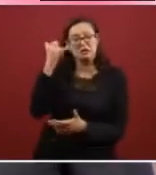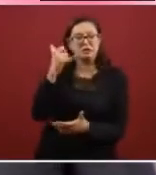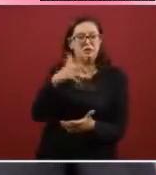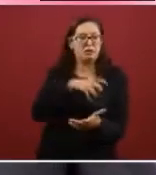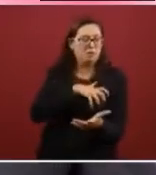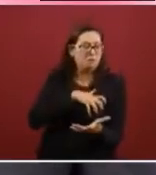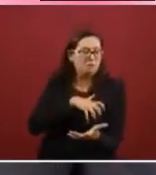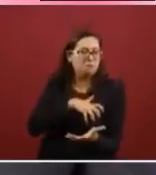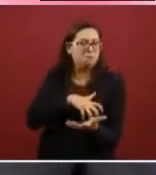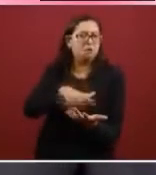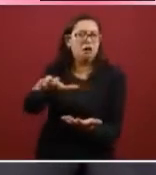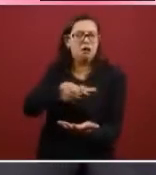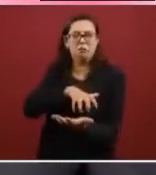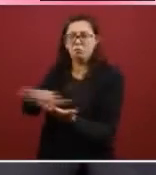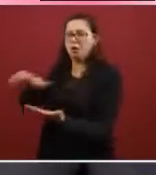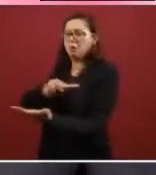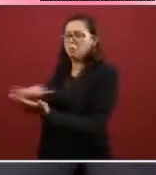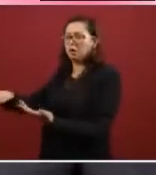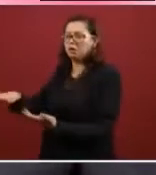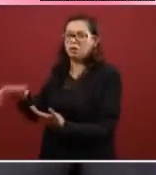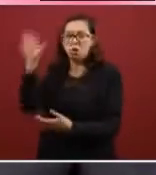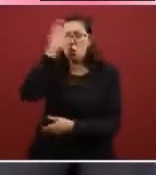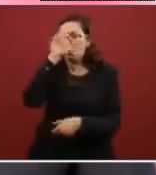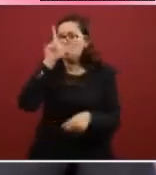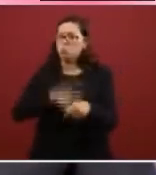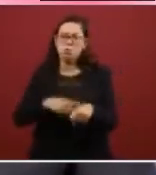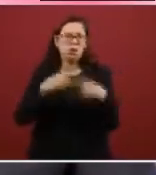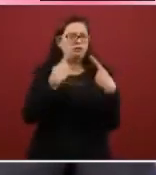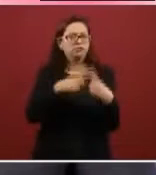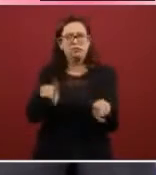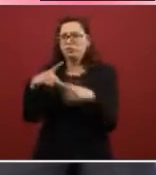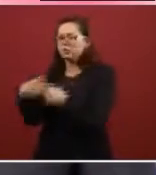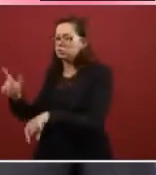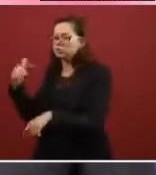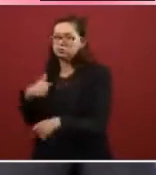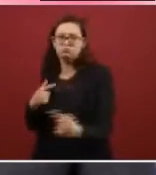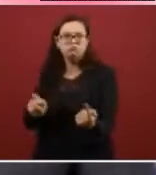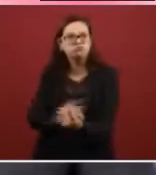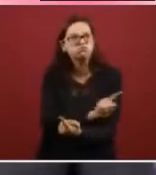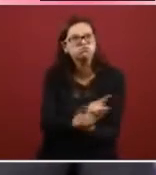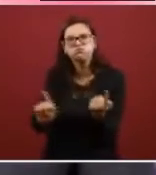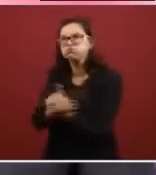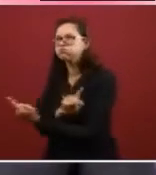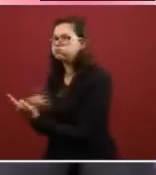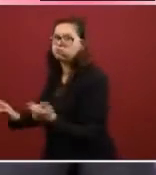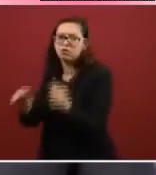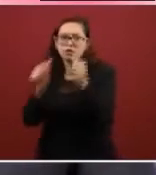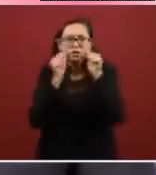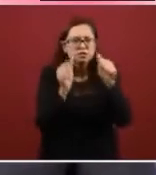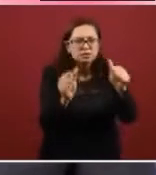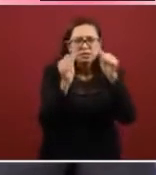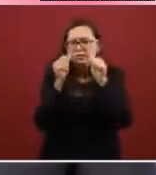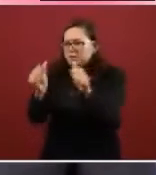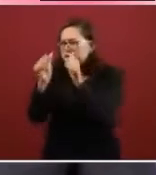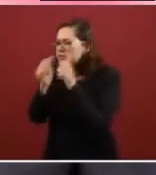field workers of every culture, sobre distintos temas, over different problemas, matters, problems,